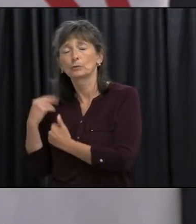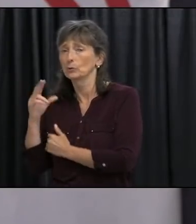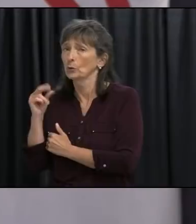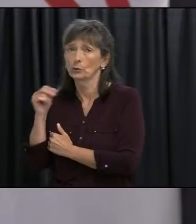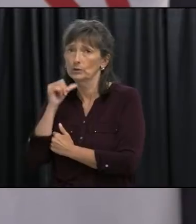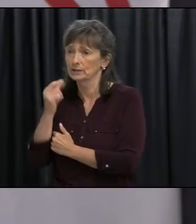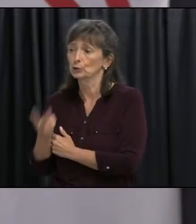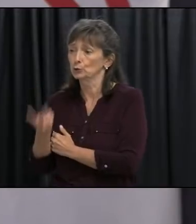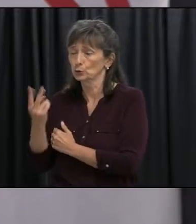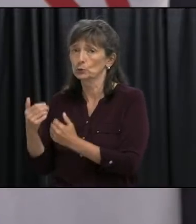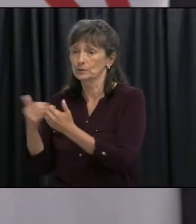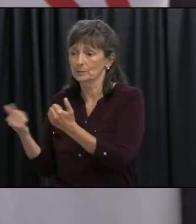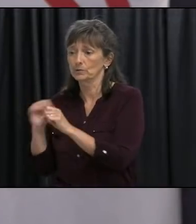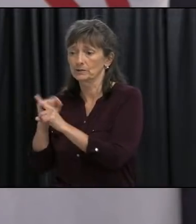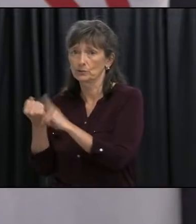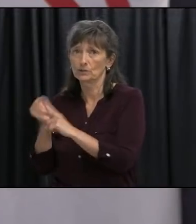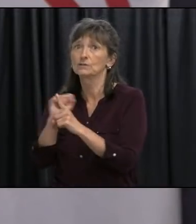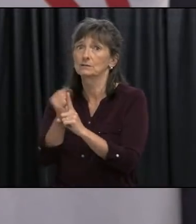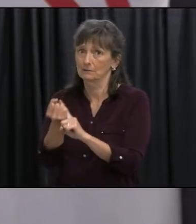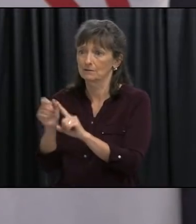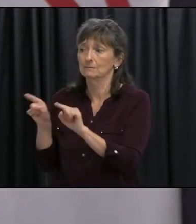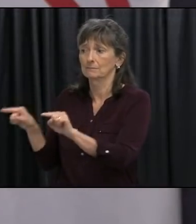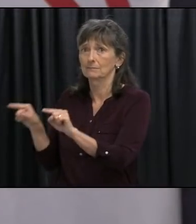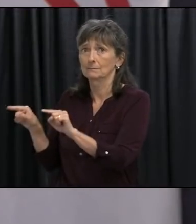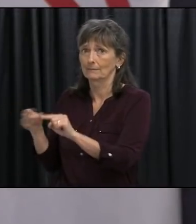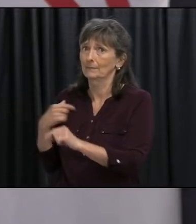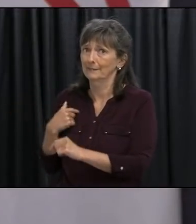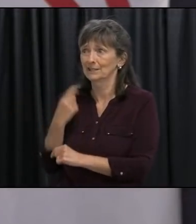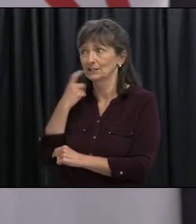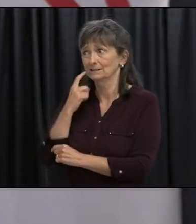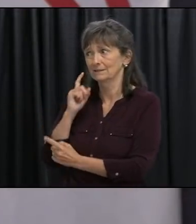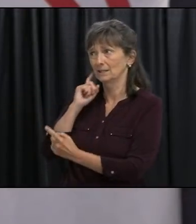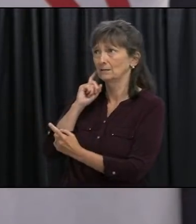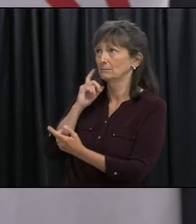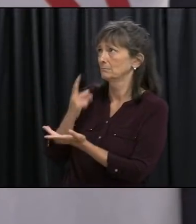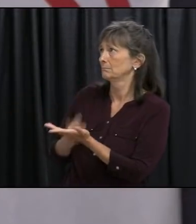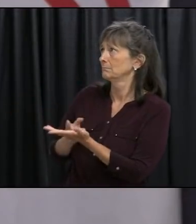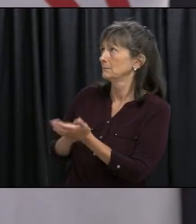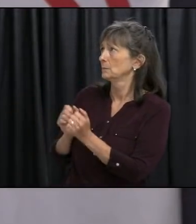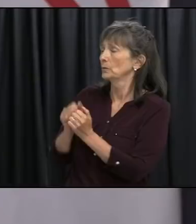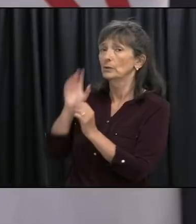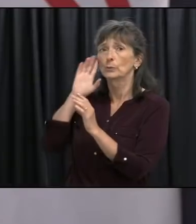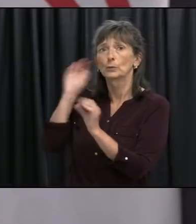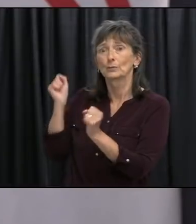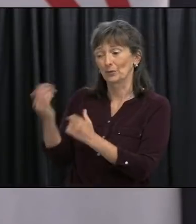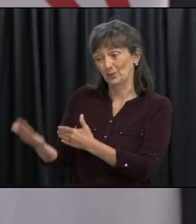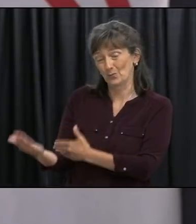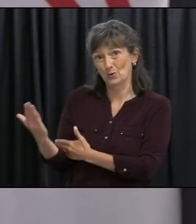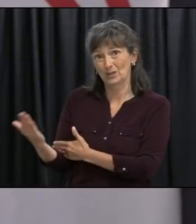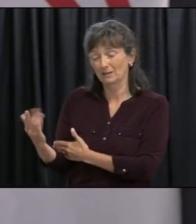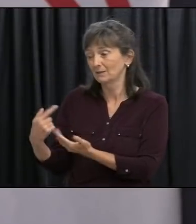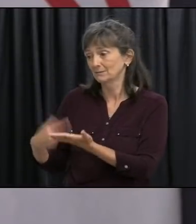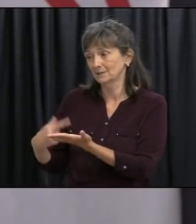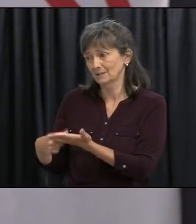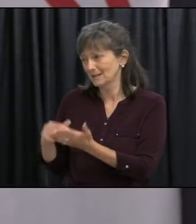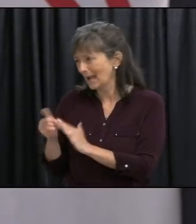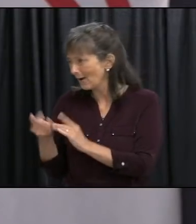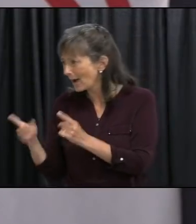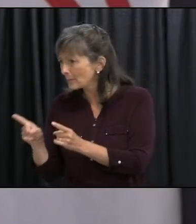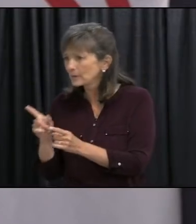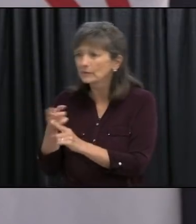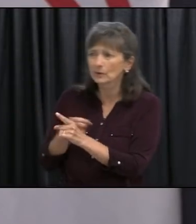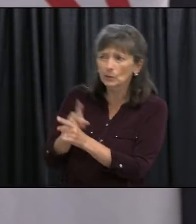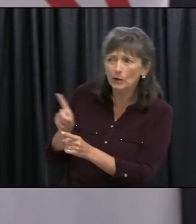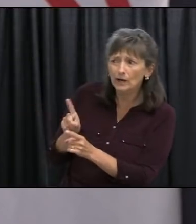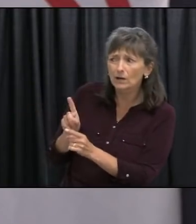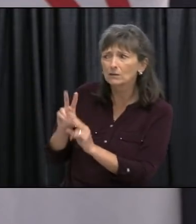happened in PEI. And I've been speaking to the Premier as late as this morning on this particular case and